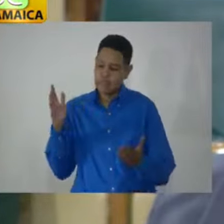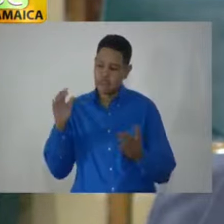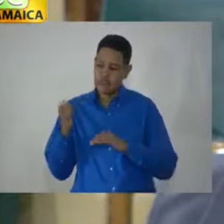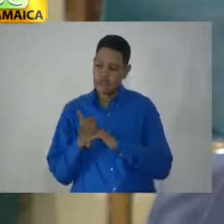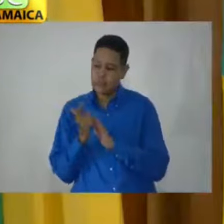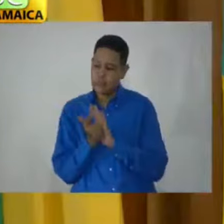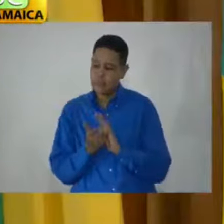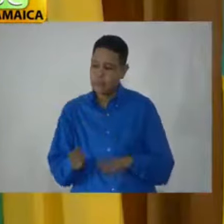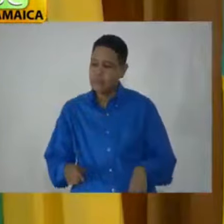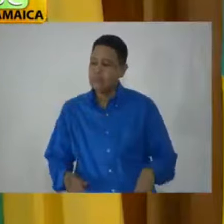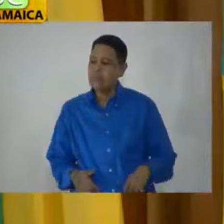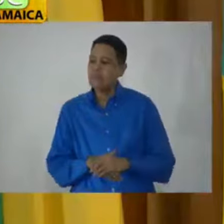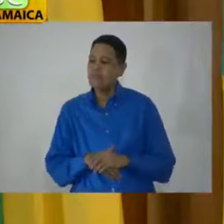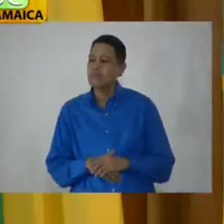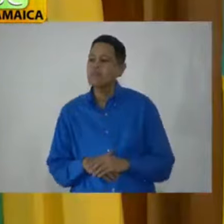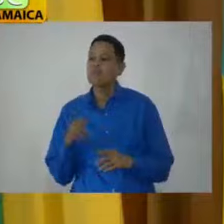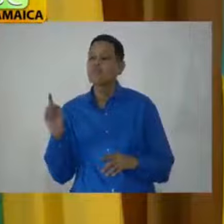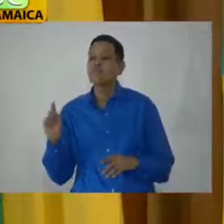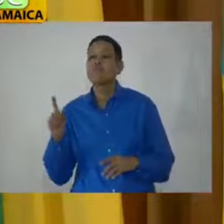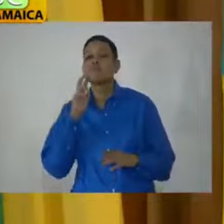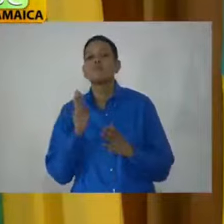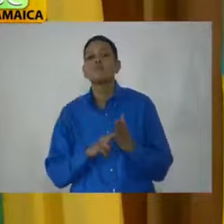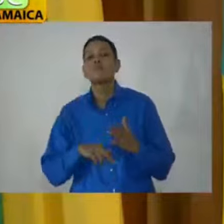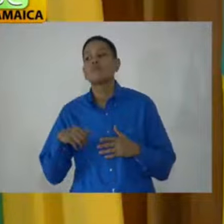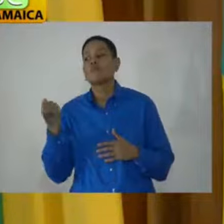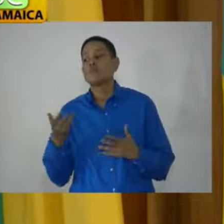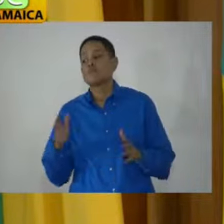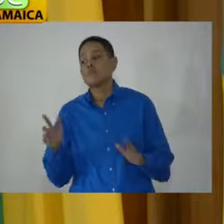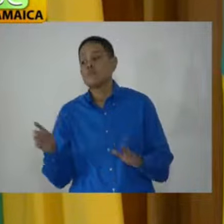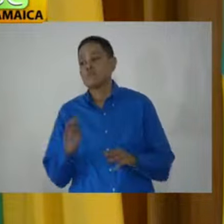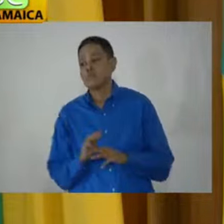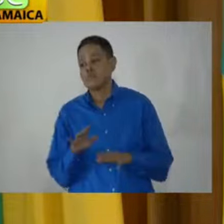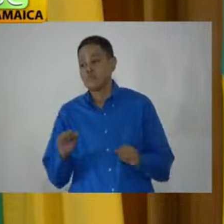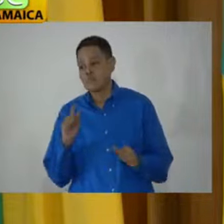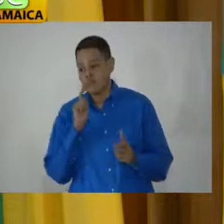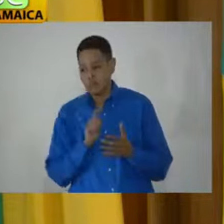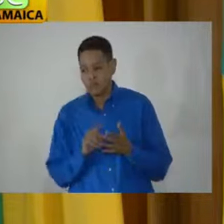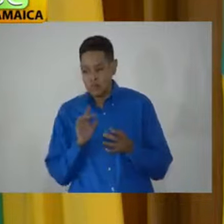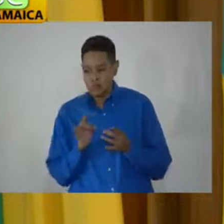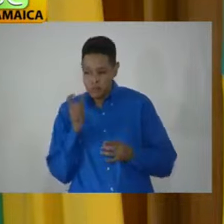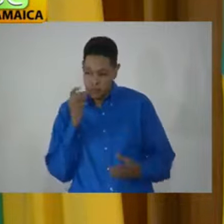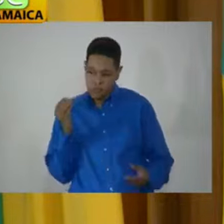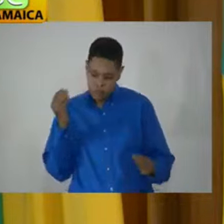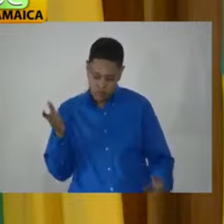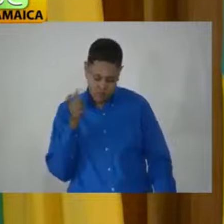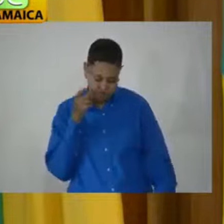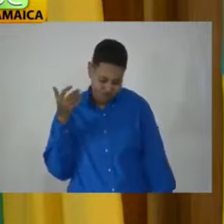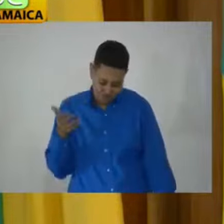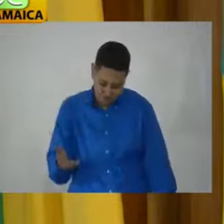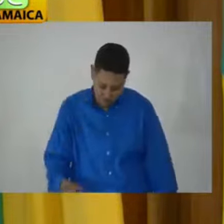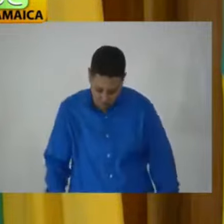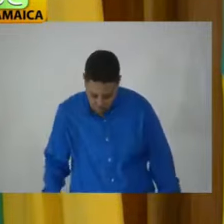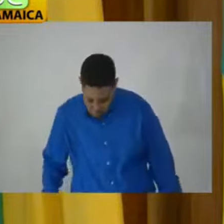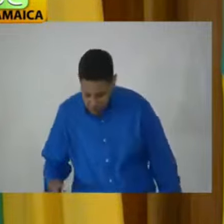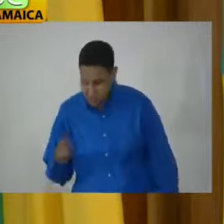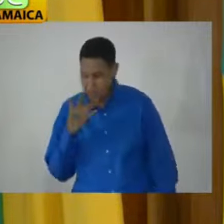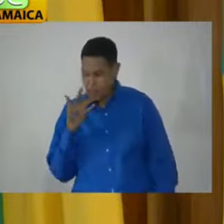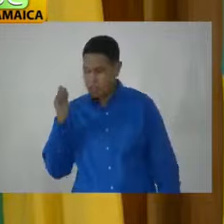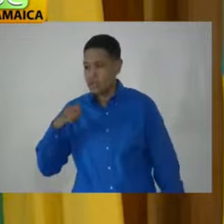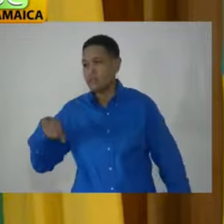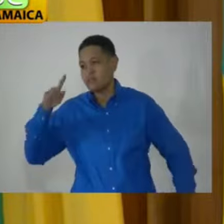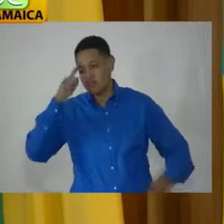earlier. The question is that the standing orders be suspended to allow the minister to take the motion, notice of which was given earlier. Those in